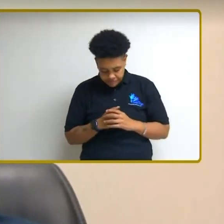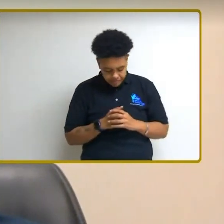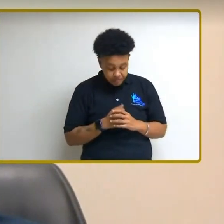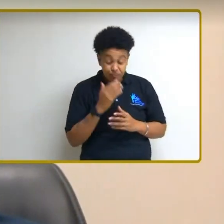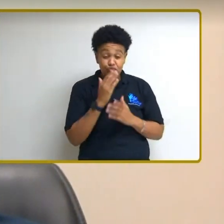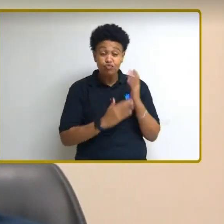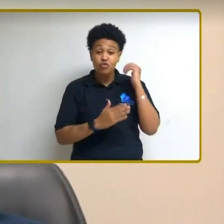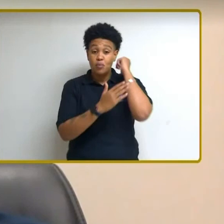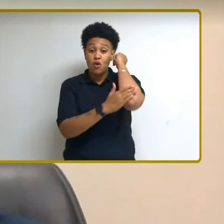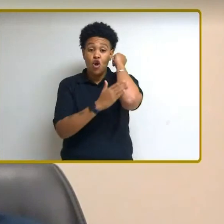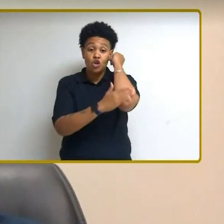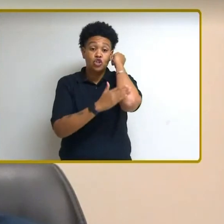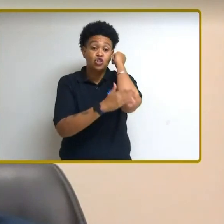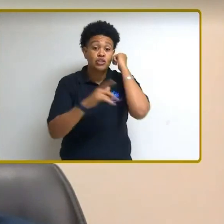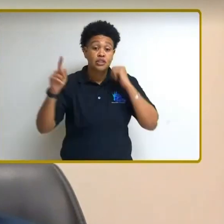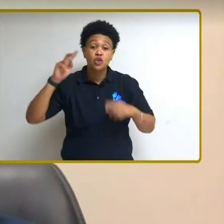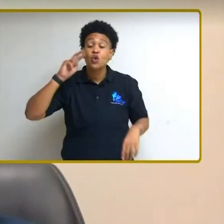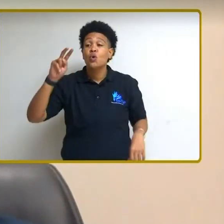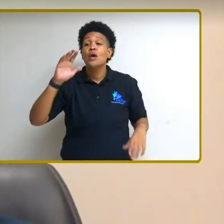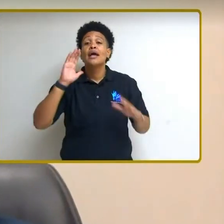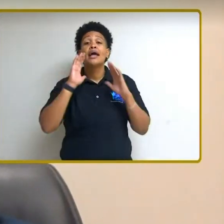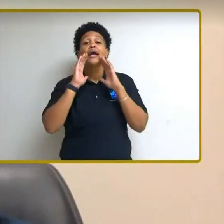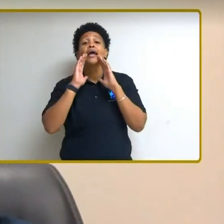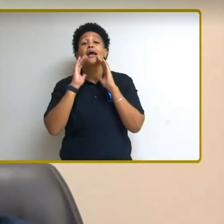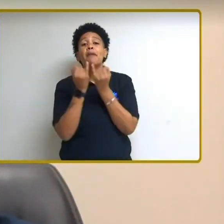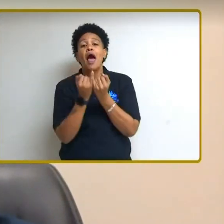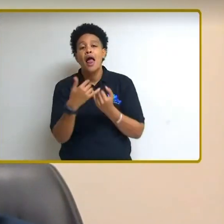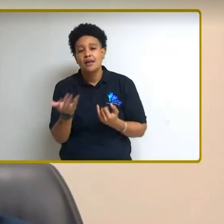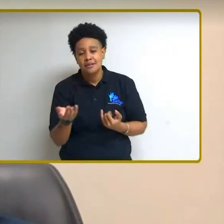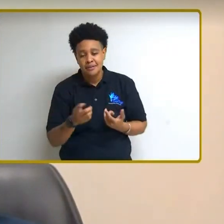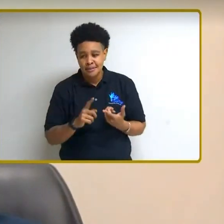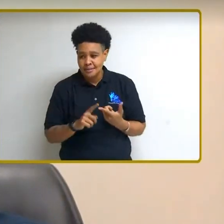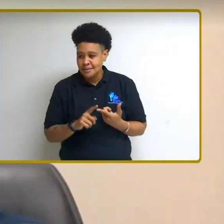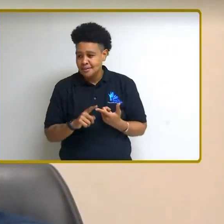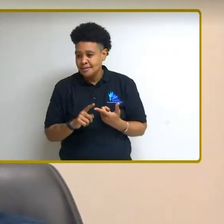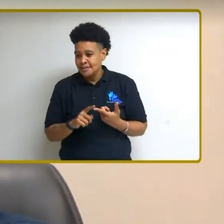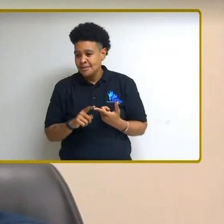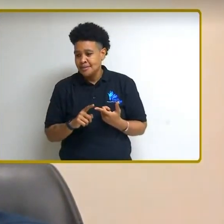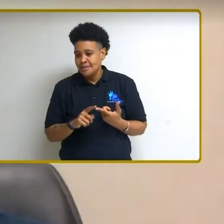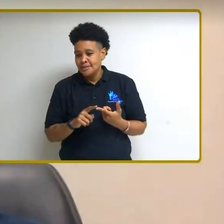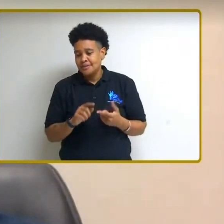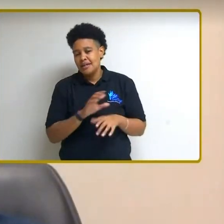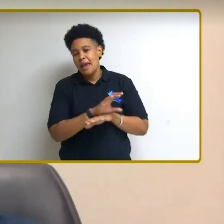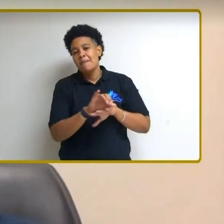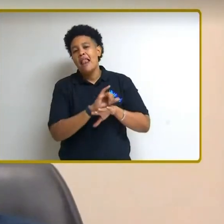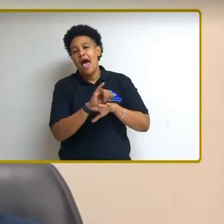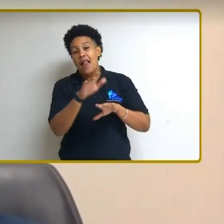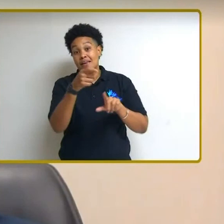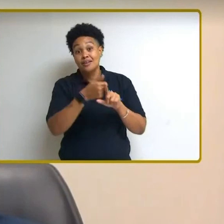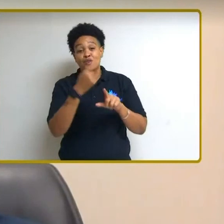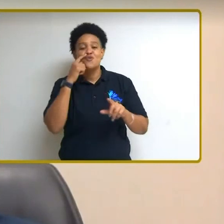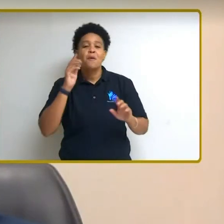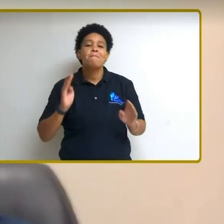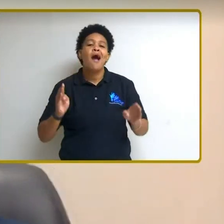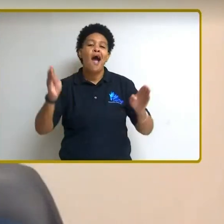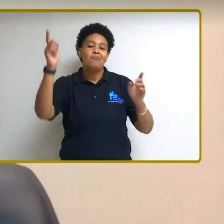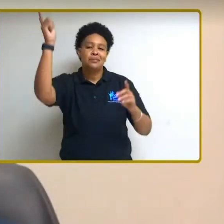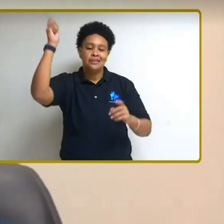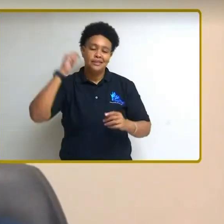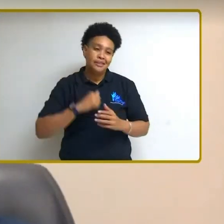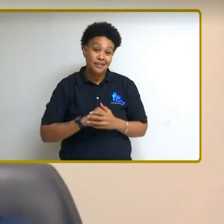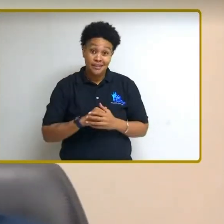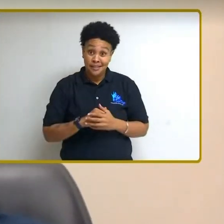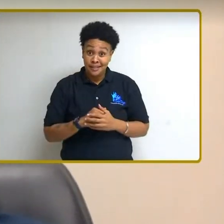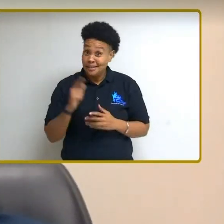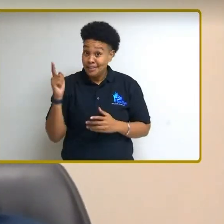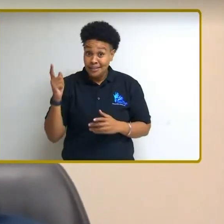some countries, you look at Cayman, you look at places like the Bahamas, they